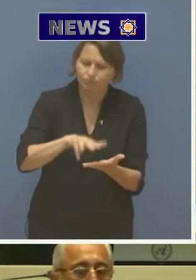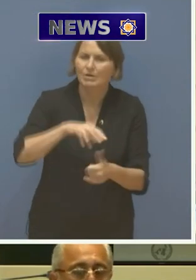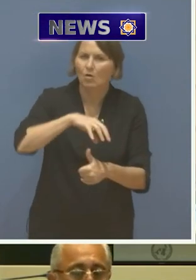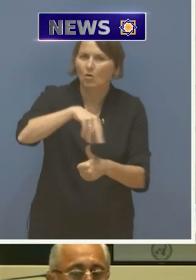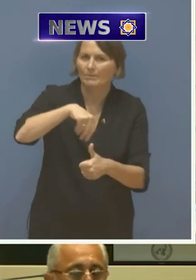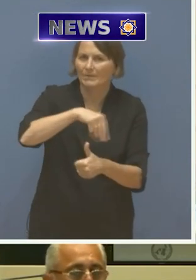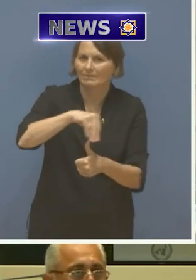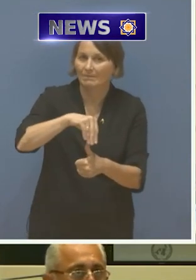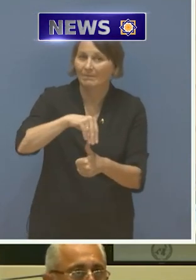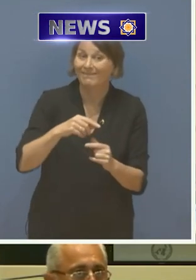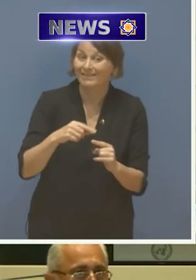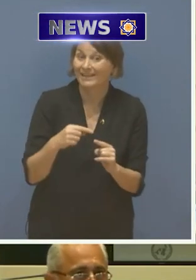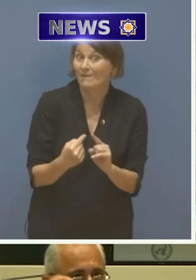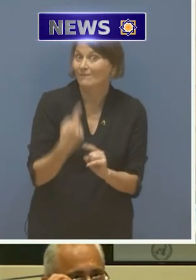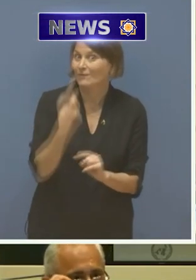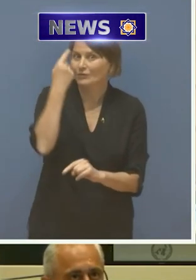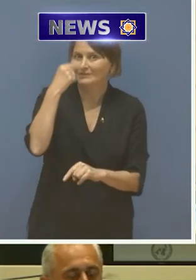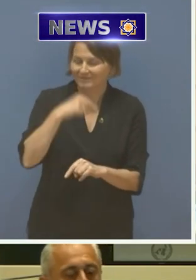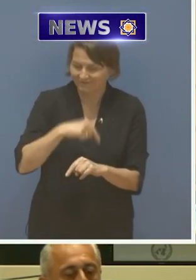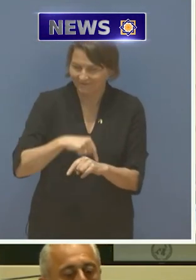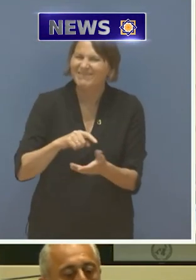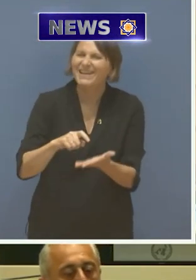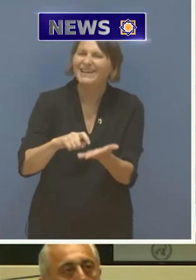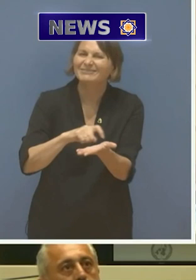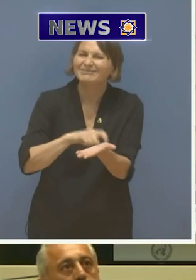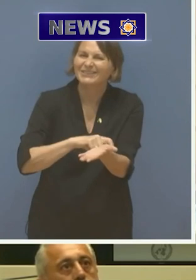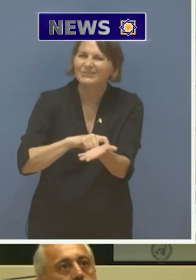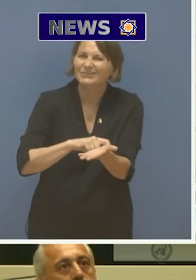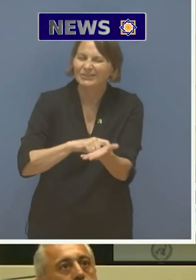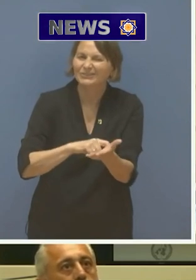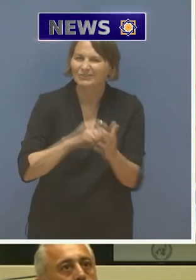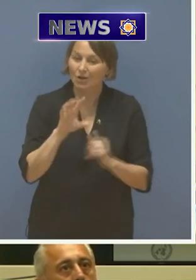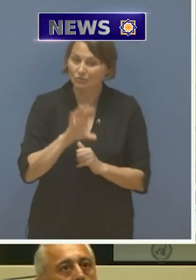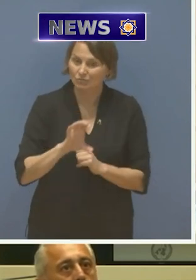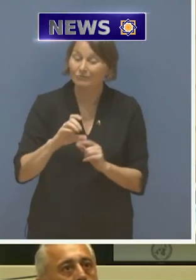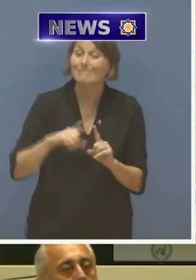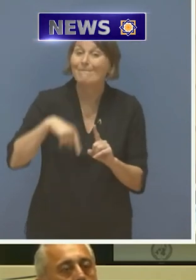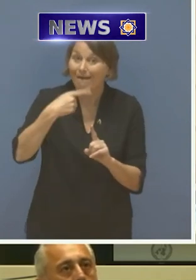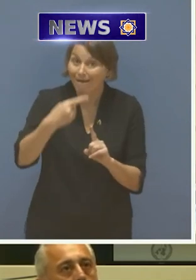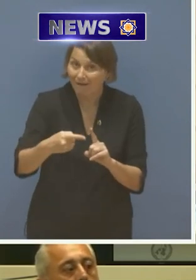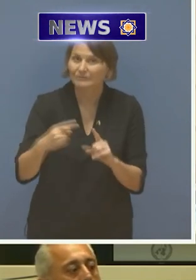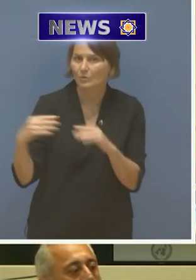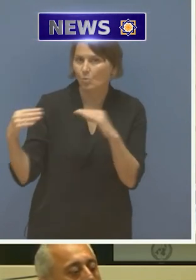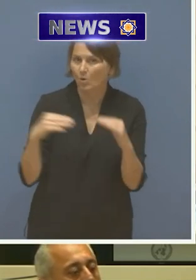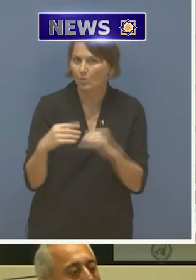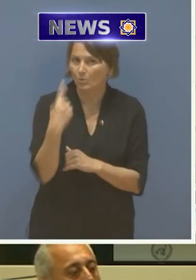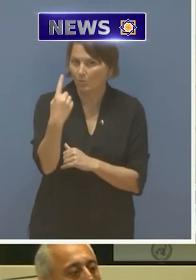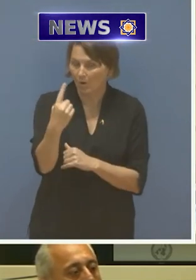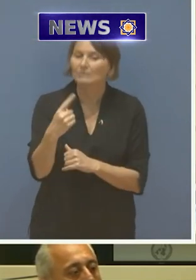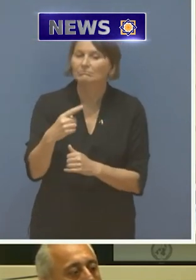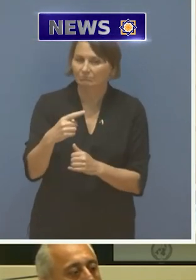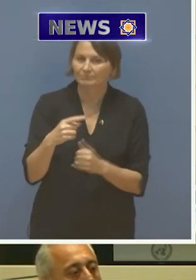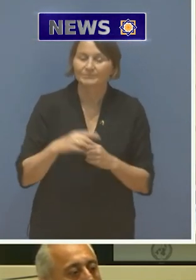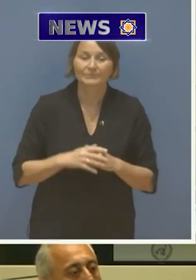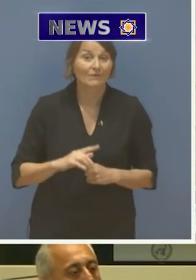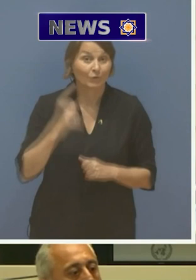resolution in favor of collaboration between it and the Council. I would like to take this opportunity to salute all the governments that declared themselves ready